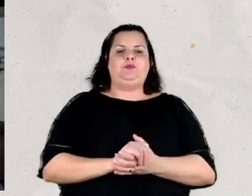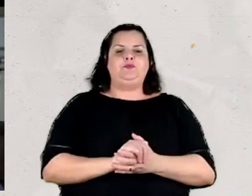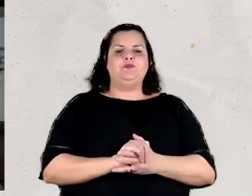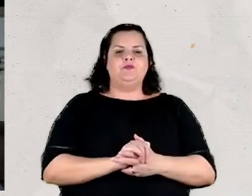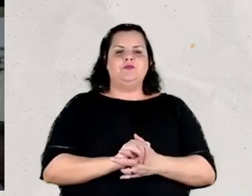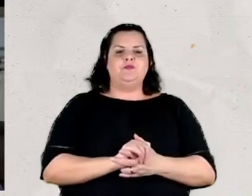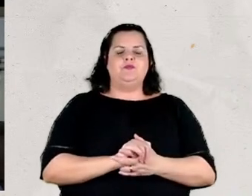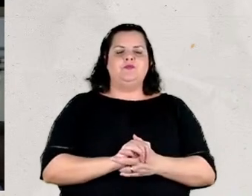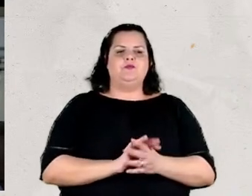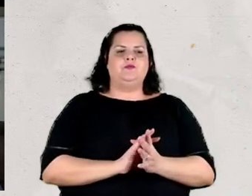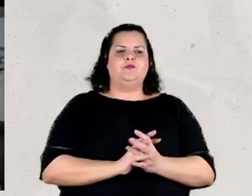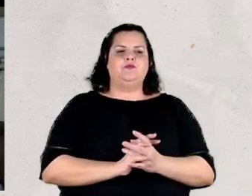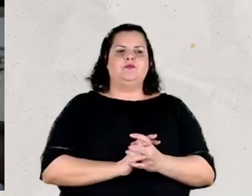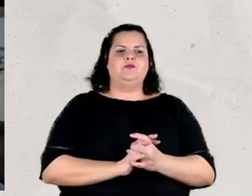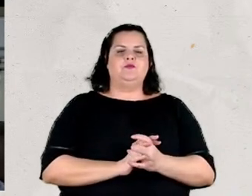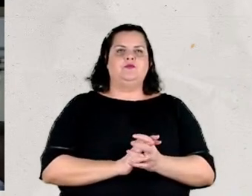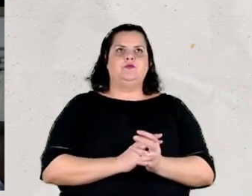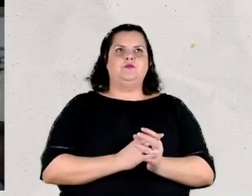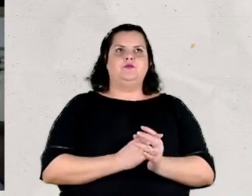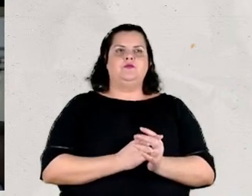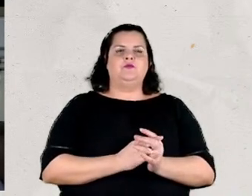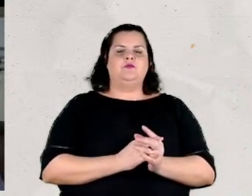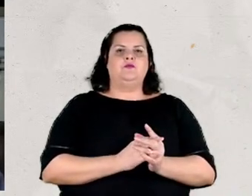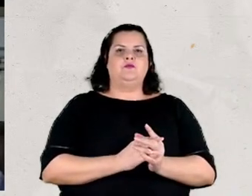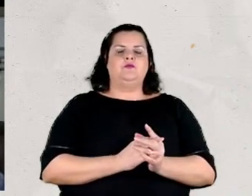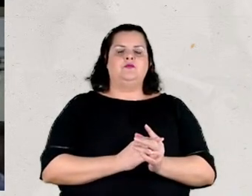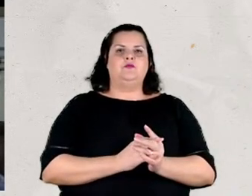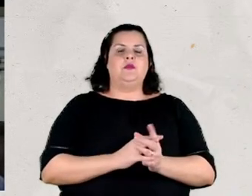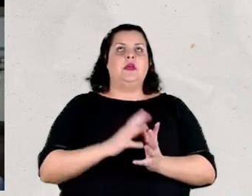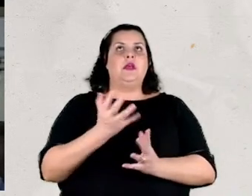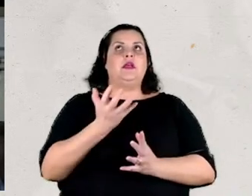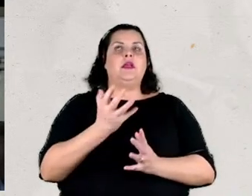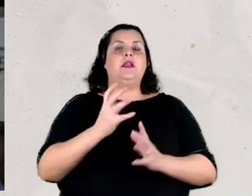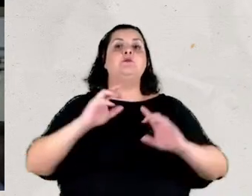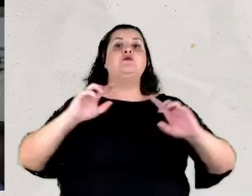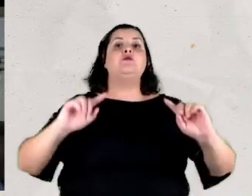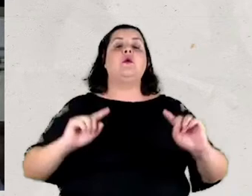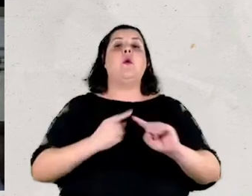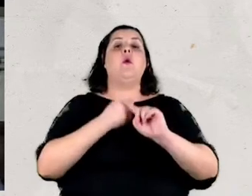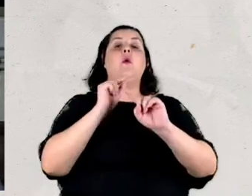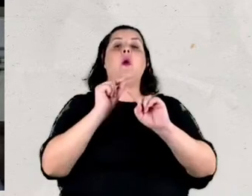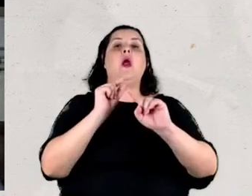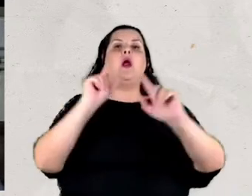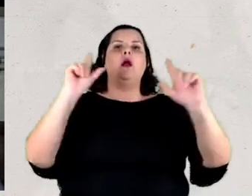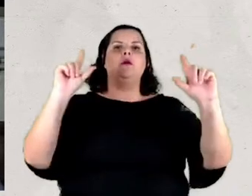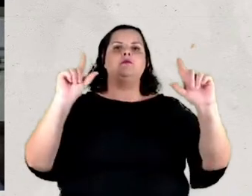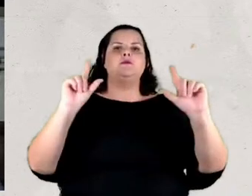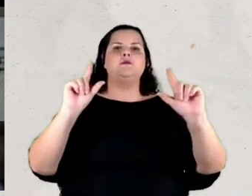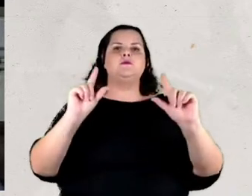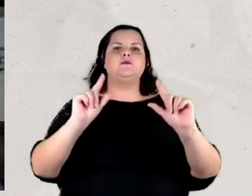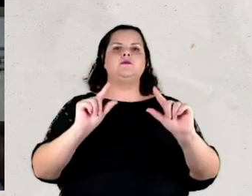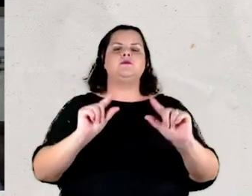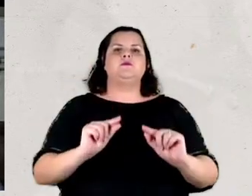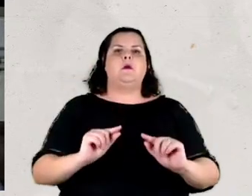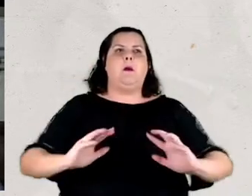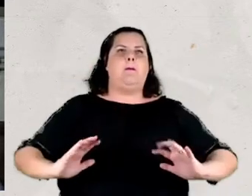in a few years, in a long time or short time, but what do you think about that?